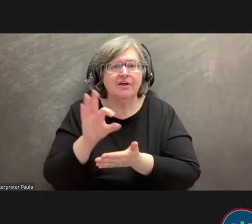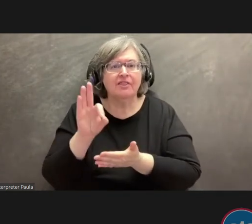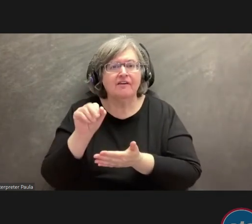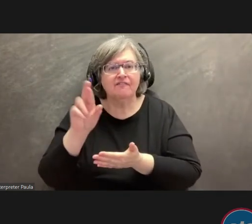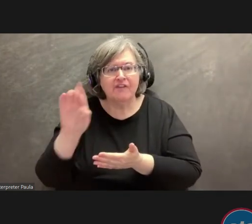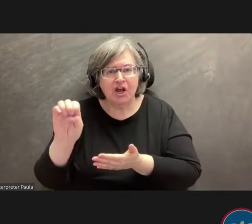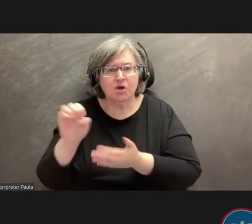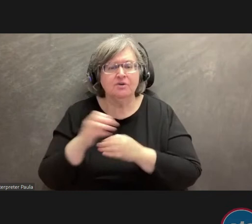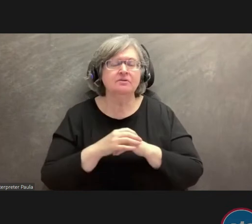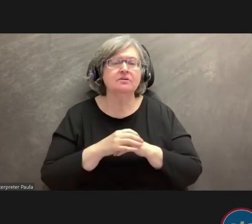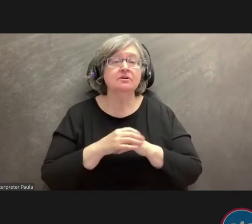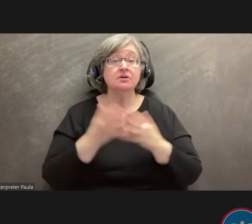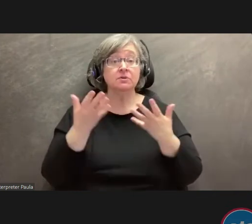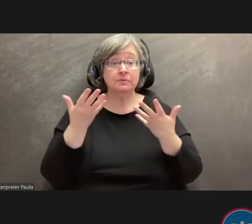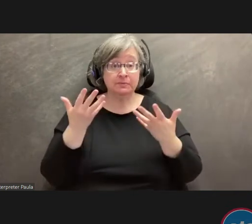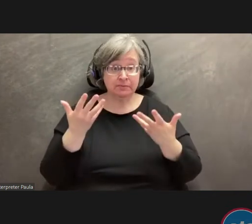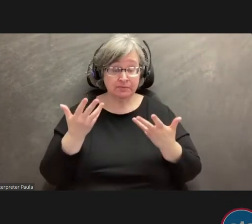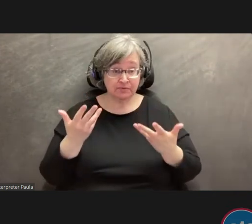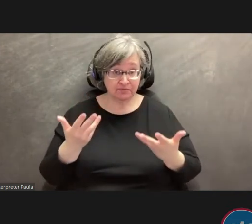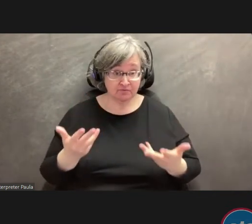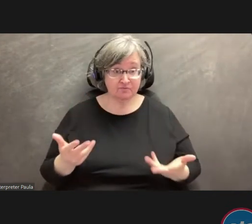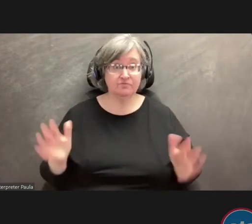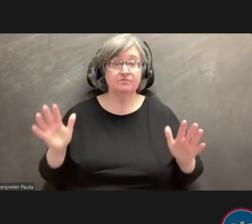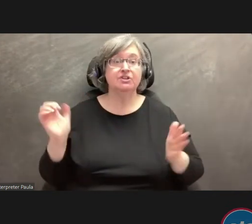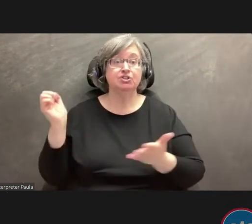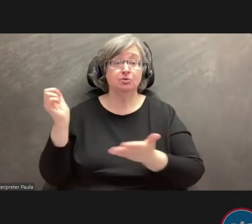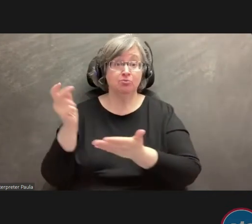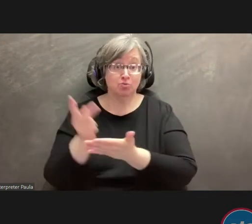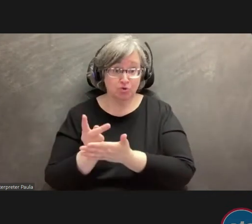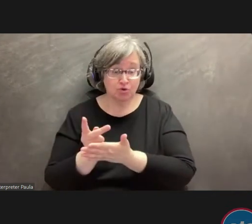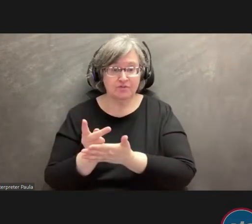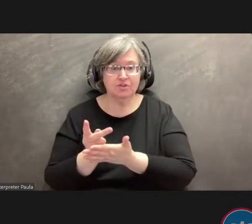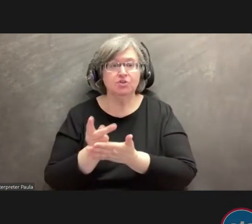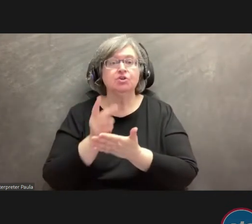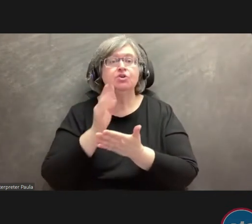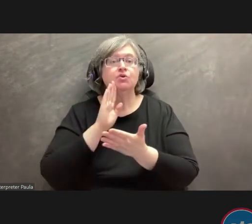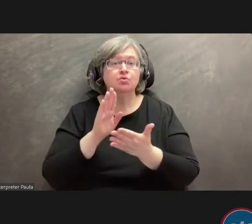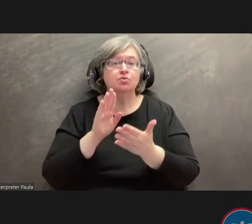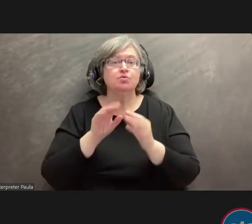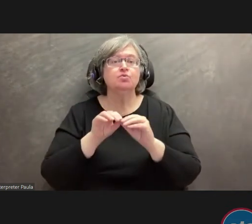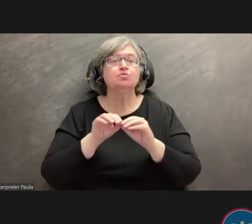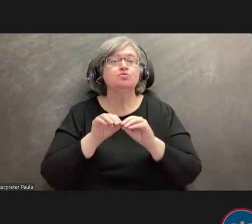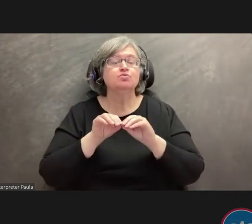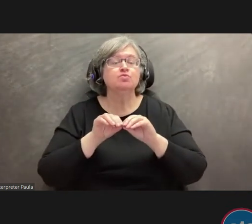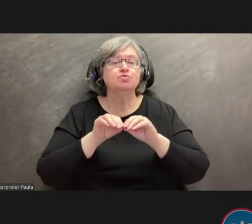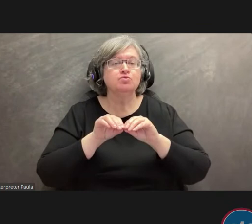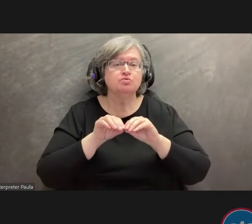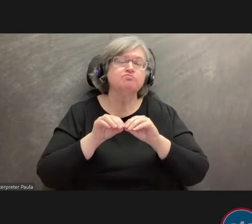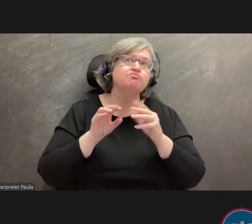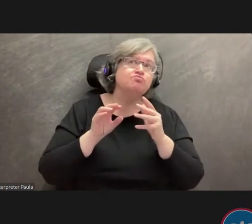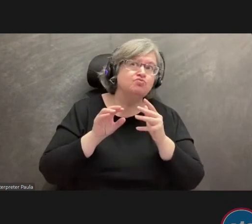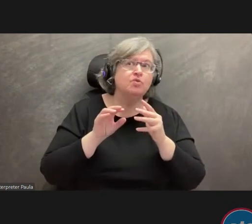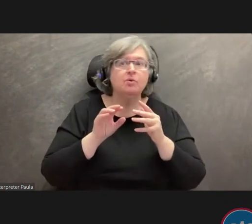then once we approve that operation, we will then go on a several month